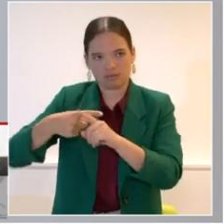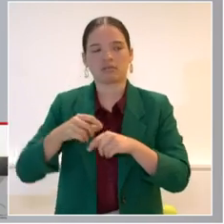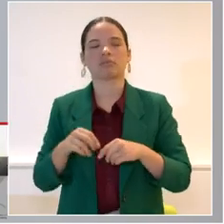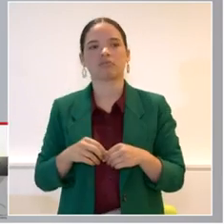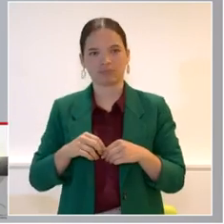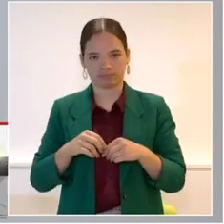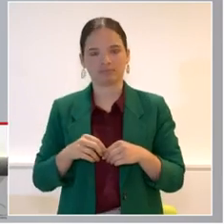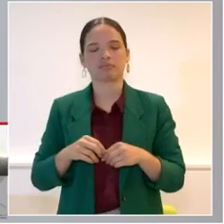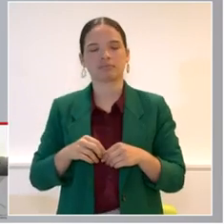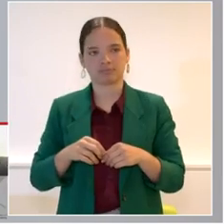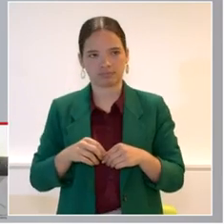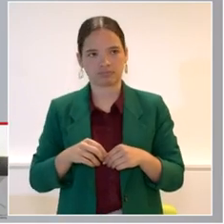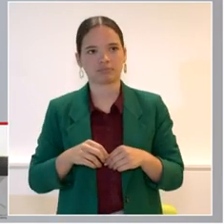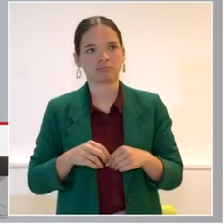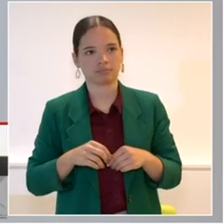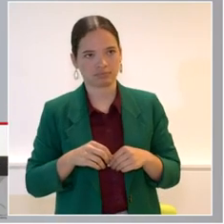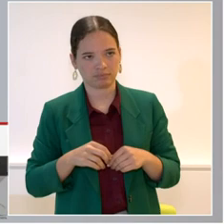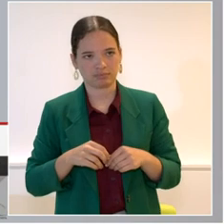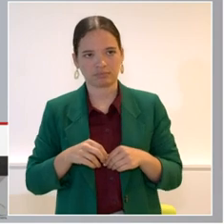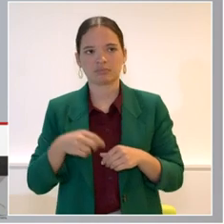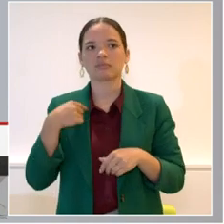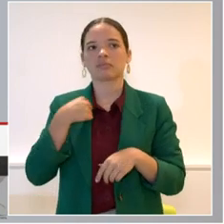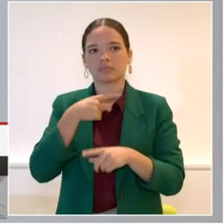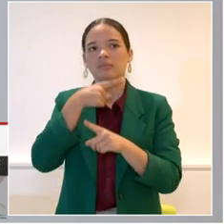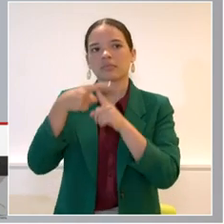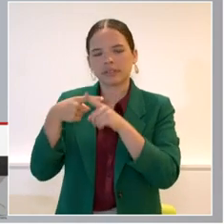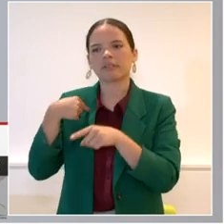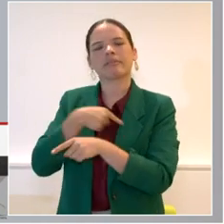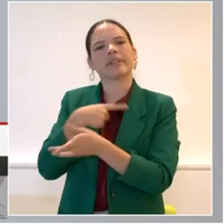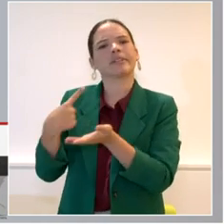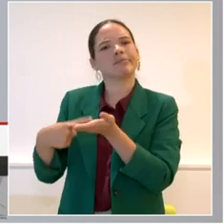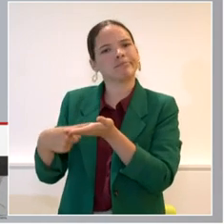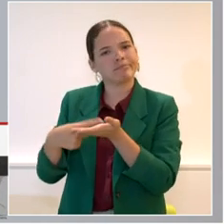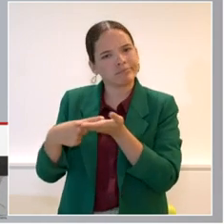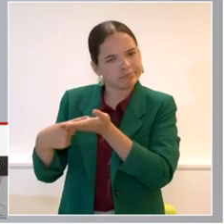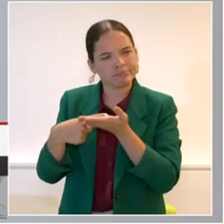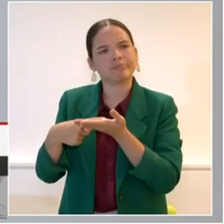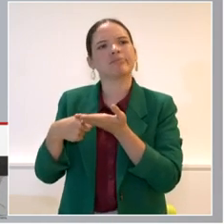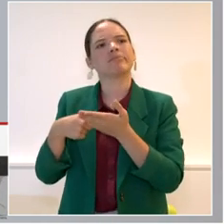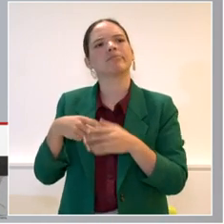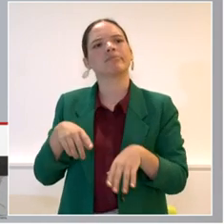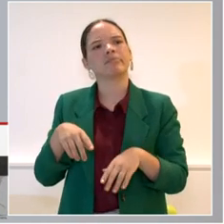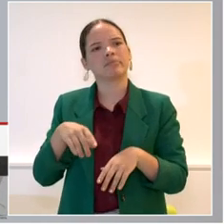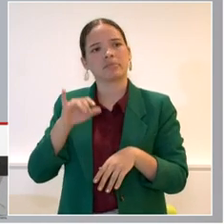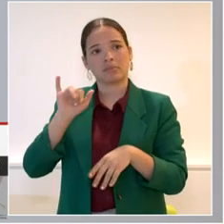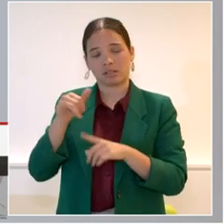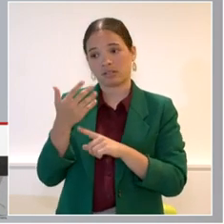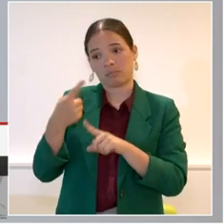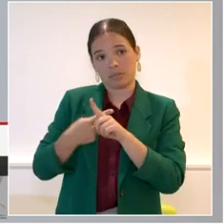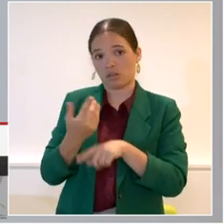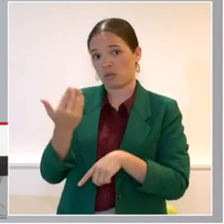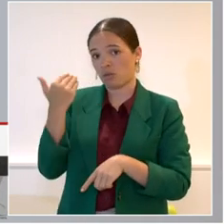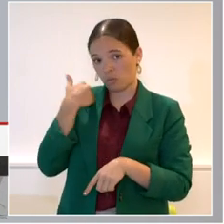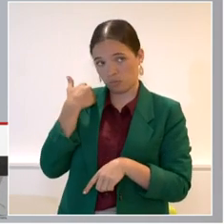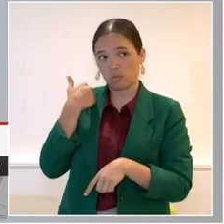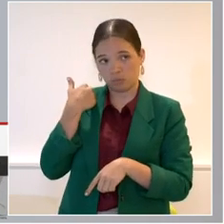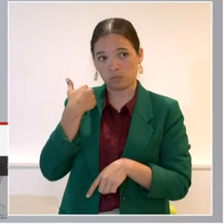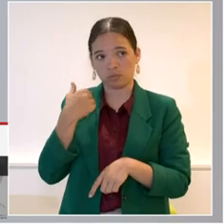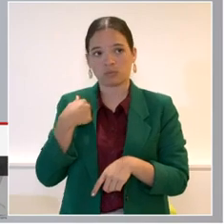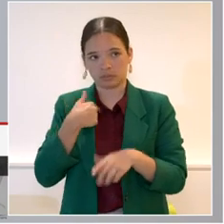life. We talked also about how we announced just last month that we were able to